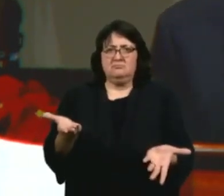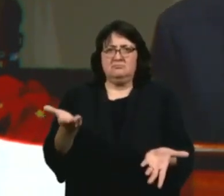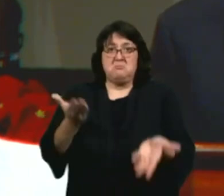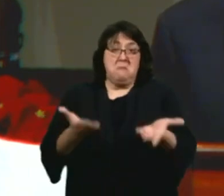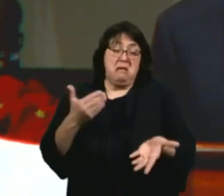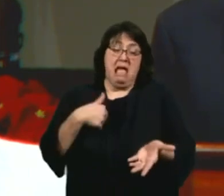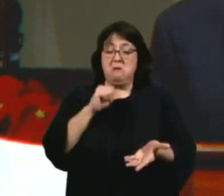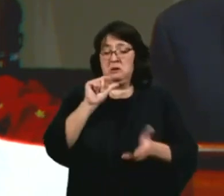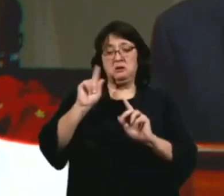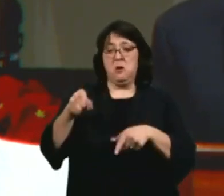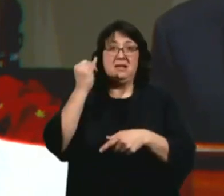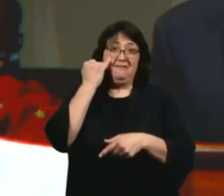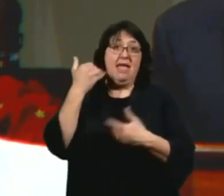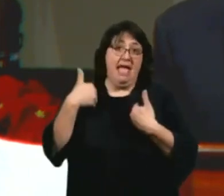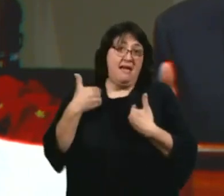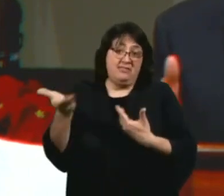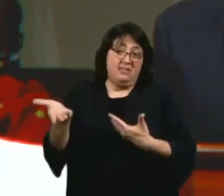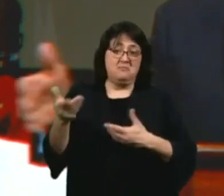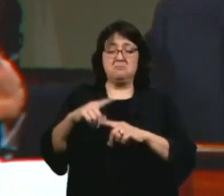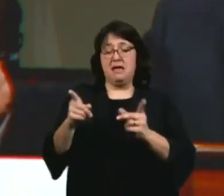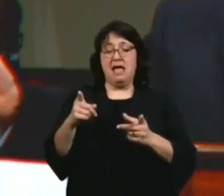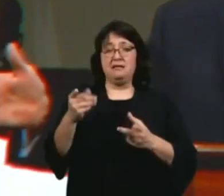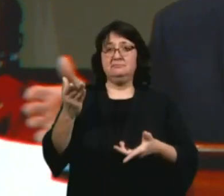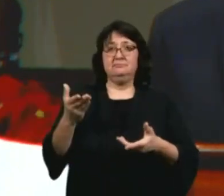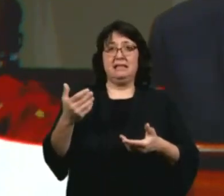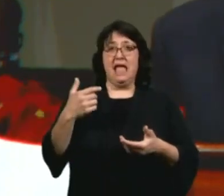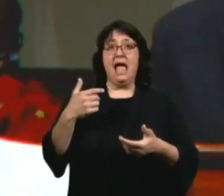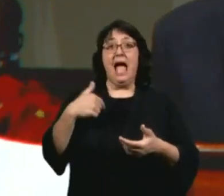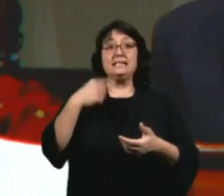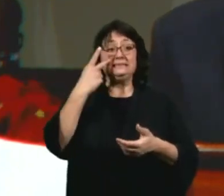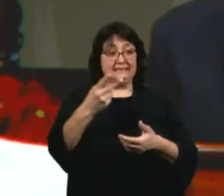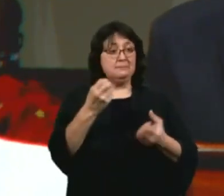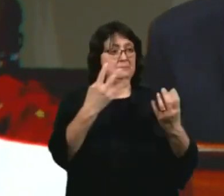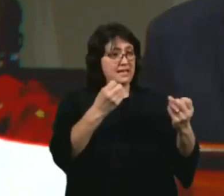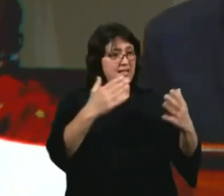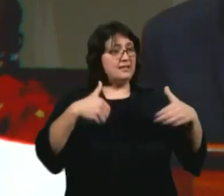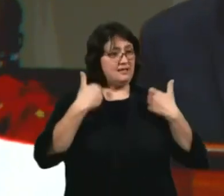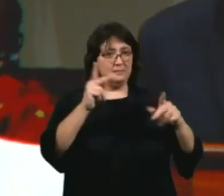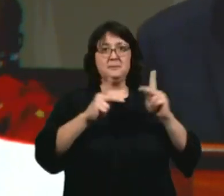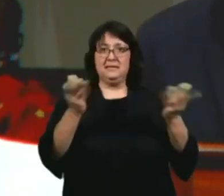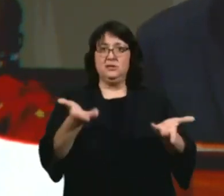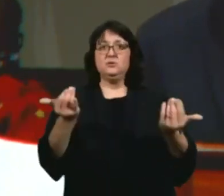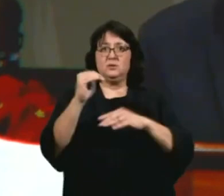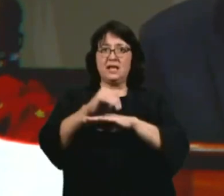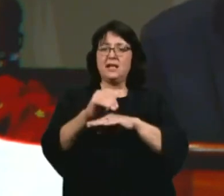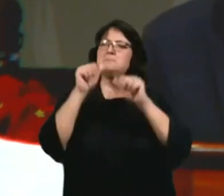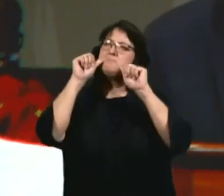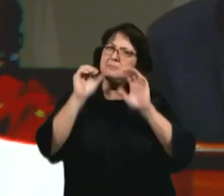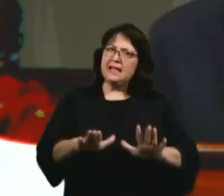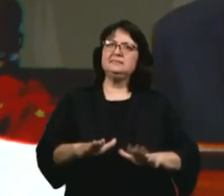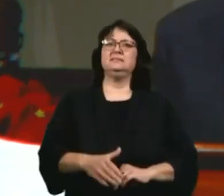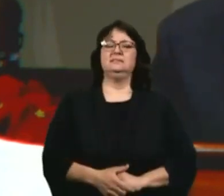if there was. But now these kids, all this we've seen tonight, has certainly been a blessing.